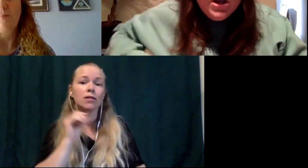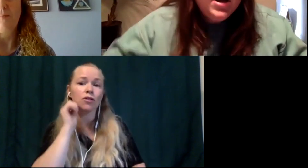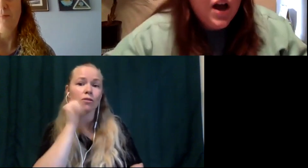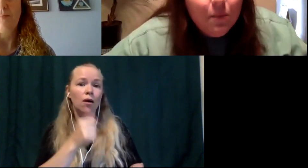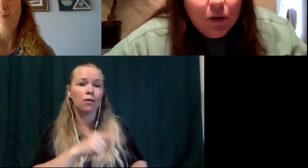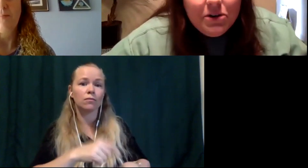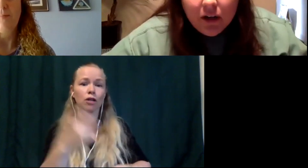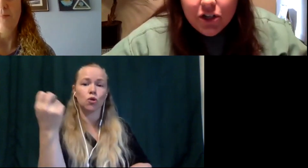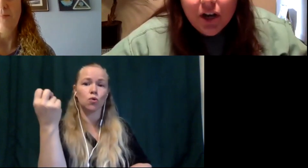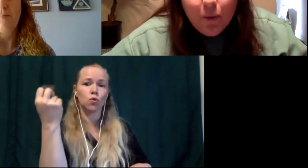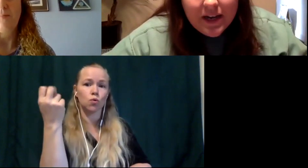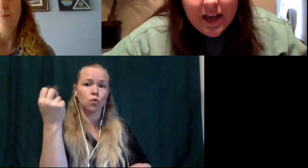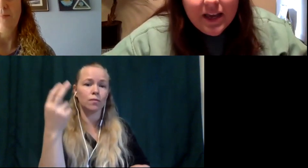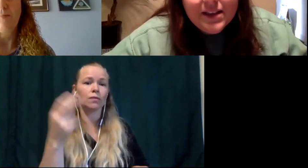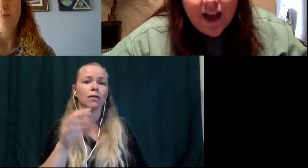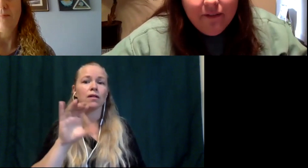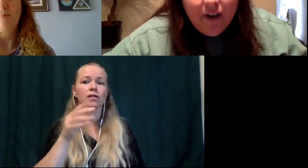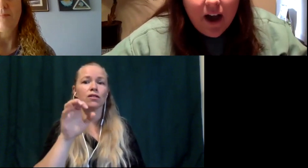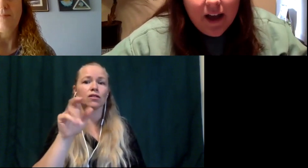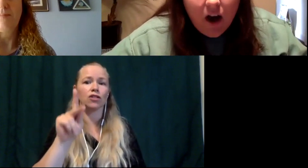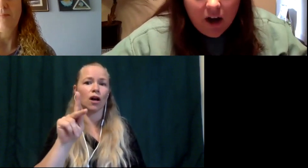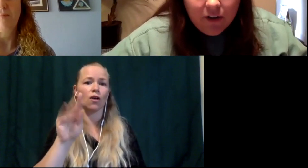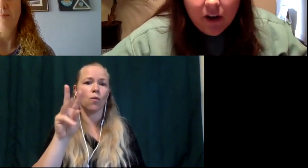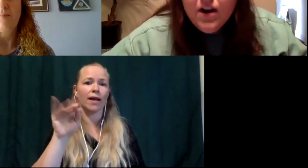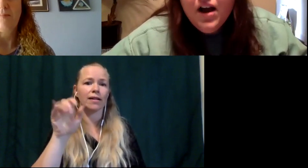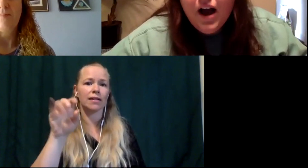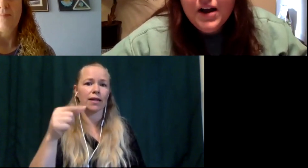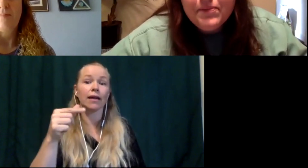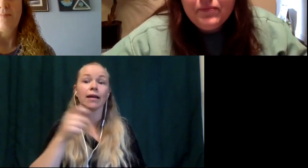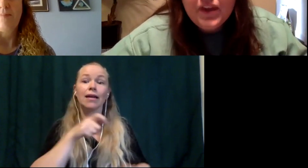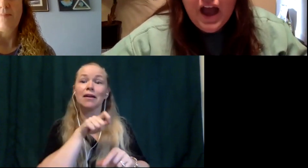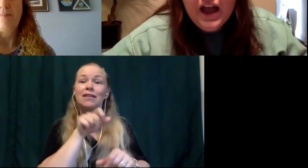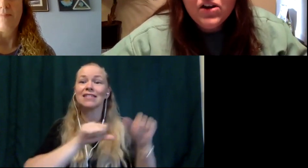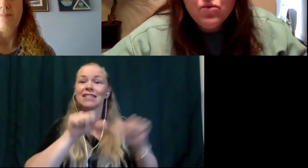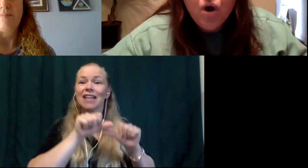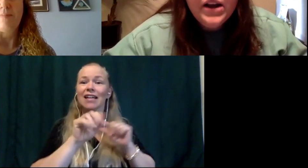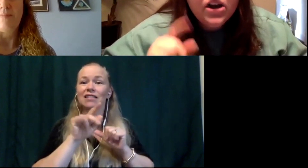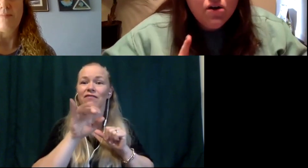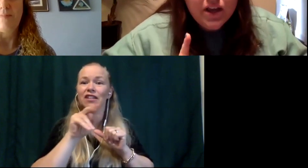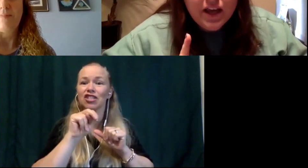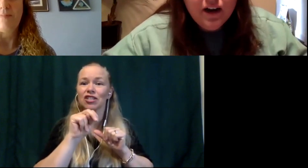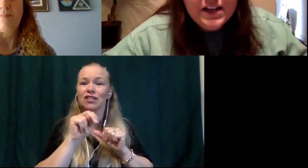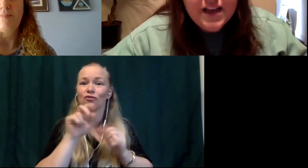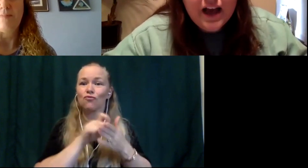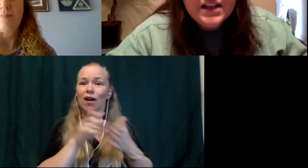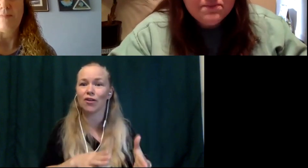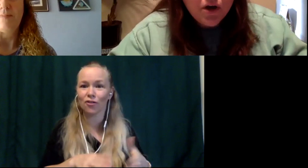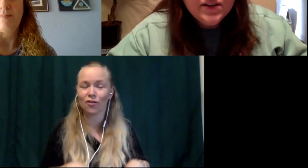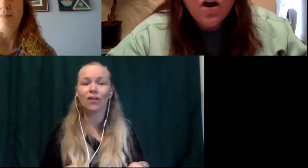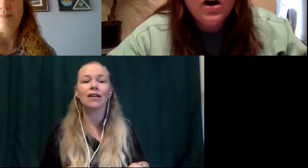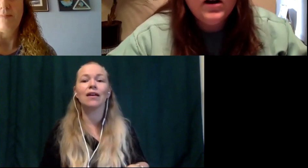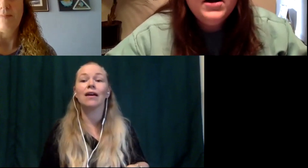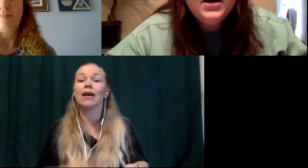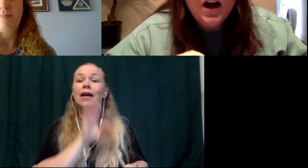noon. We're going to be talking to Chuck Wendig. He's a sci-fi author. And one note here is that his